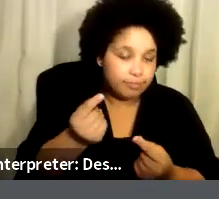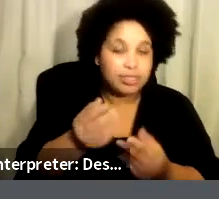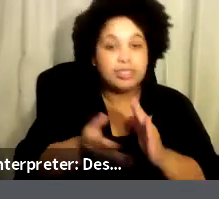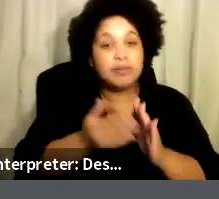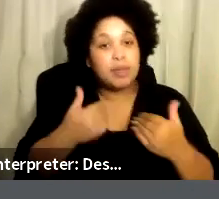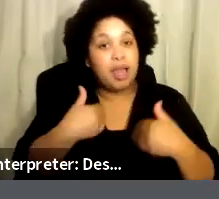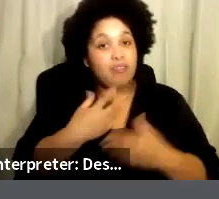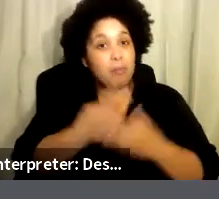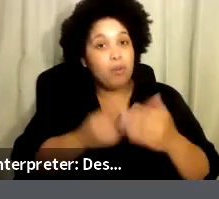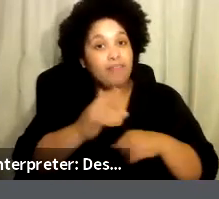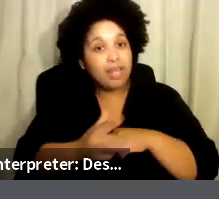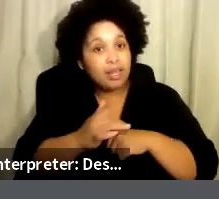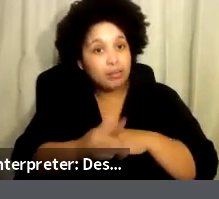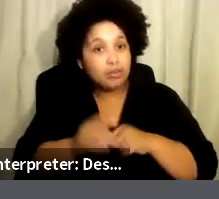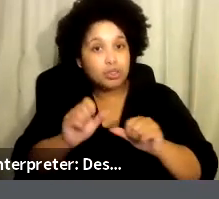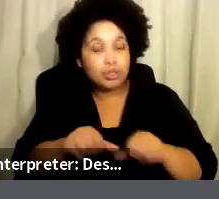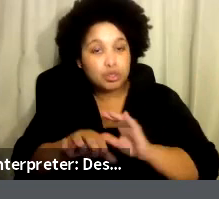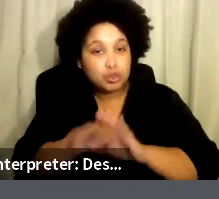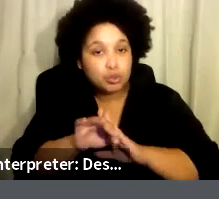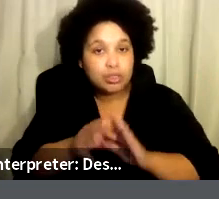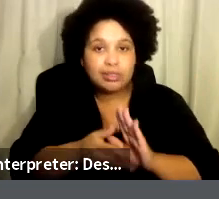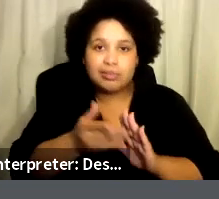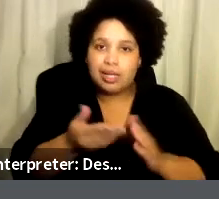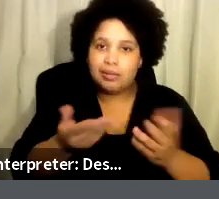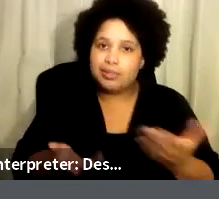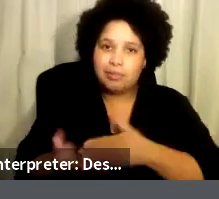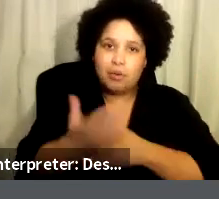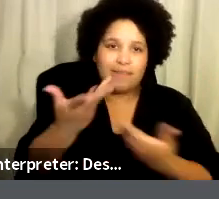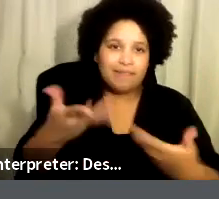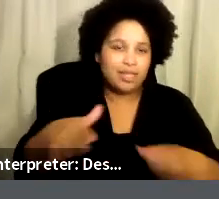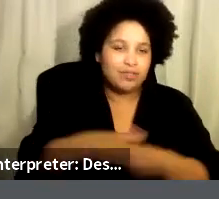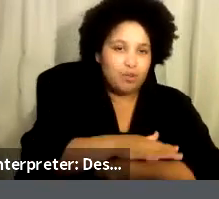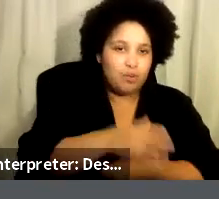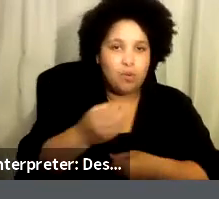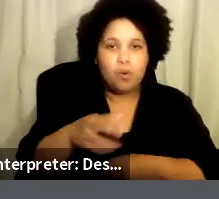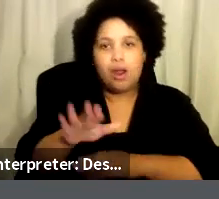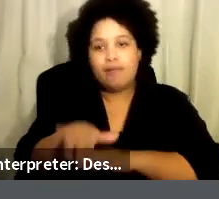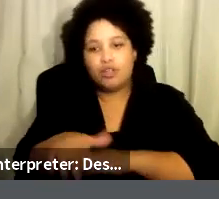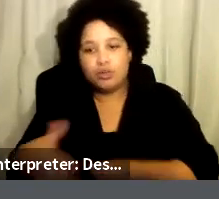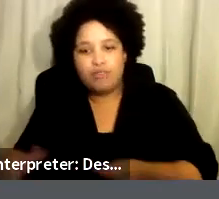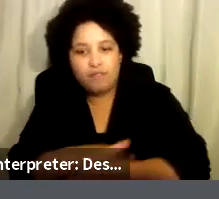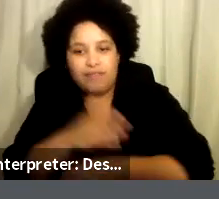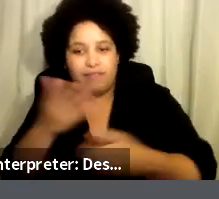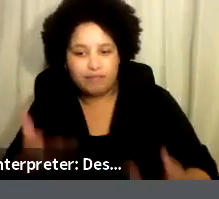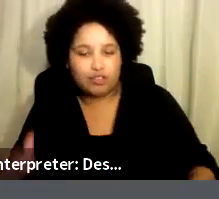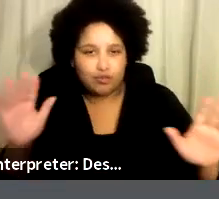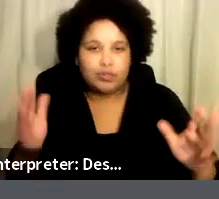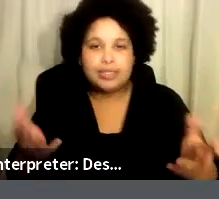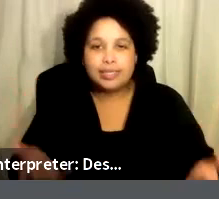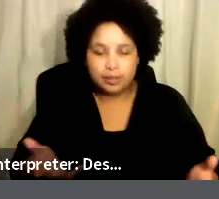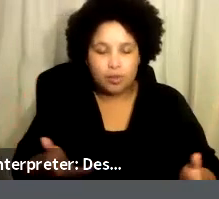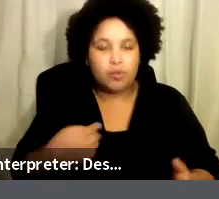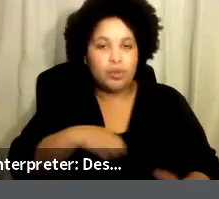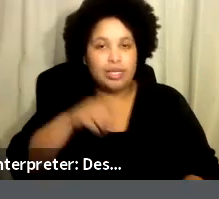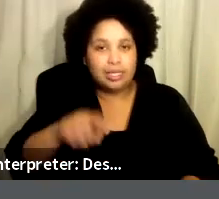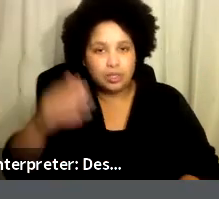we have both available, so you get to choose. Sometimes the morning is already full or the PM is already full. So we need to